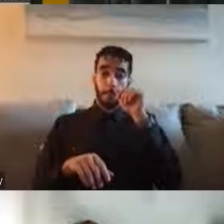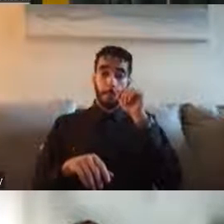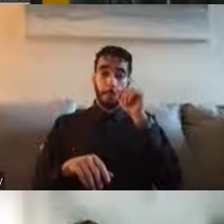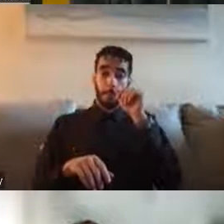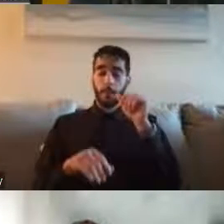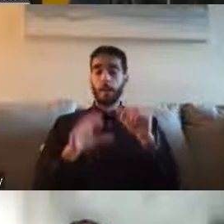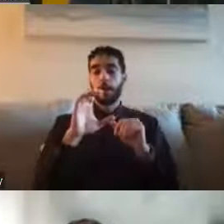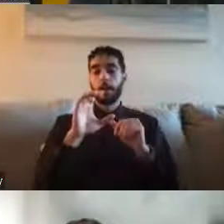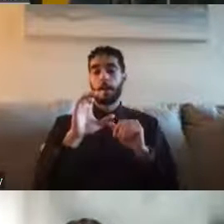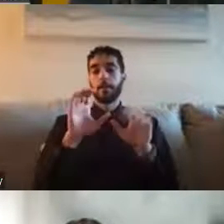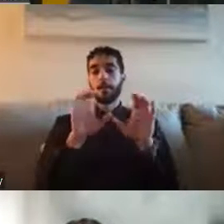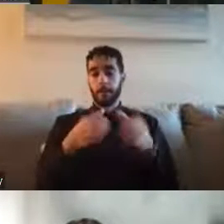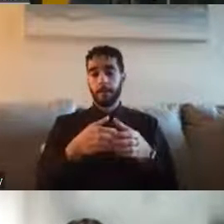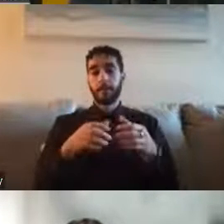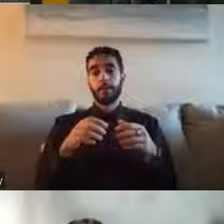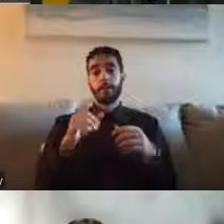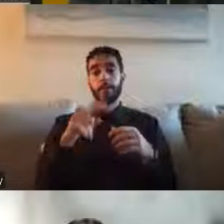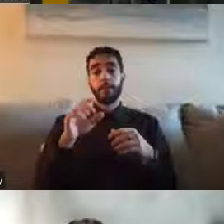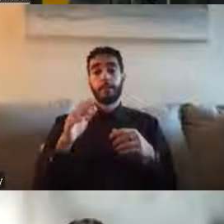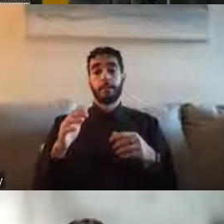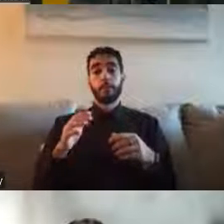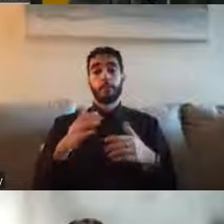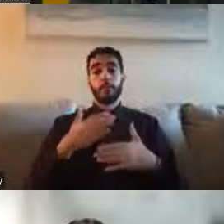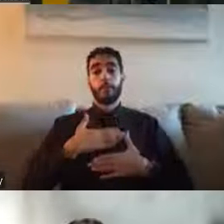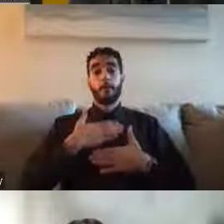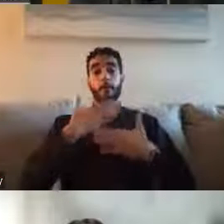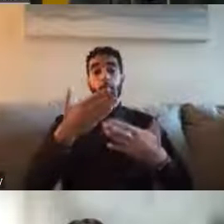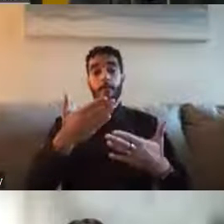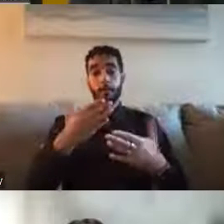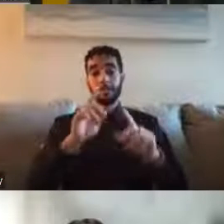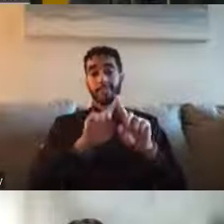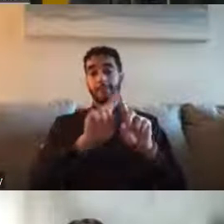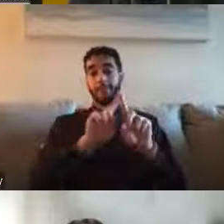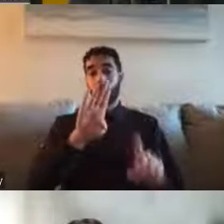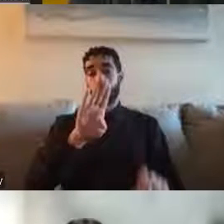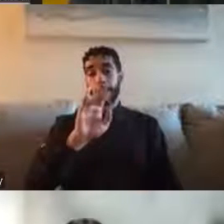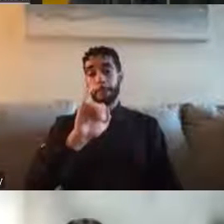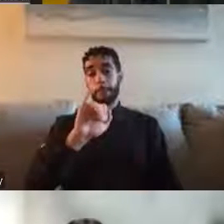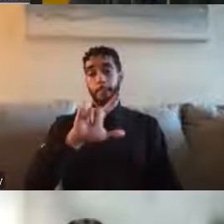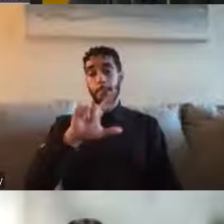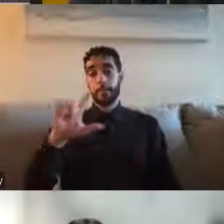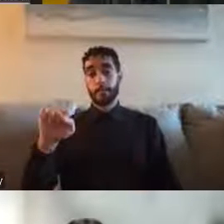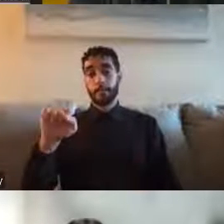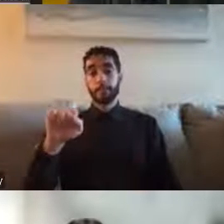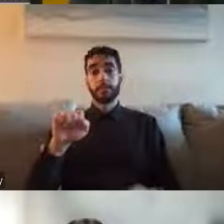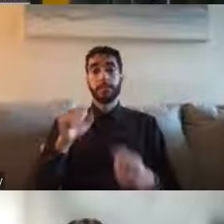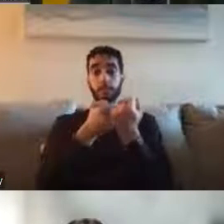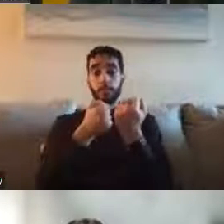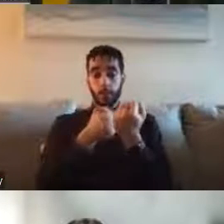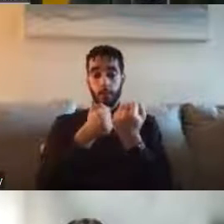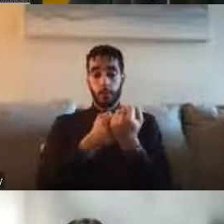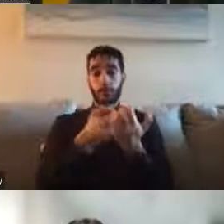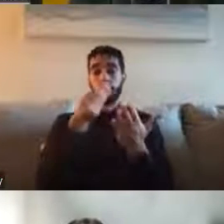made recommendations about bills that we think should be supported, budget asks that we think should